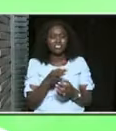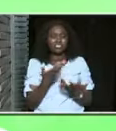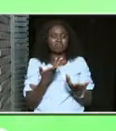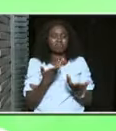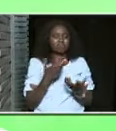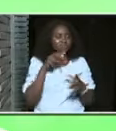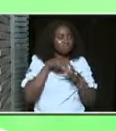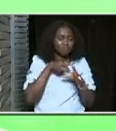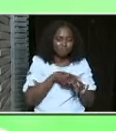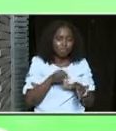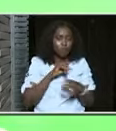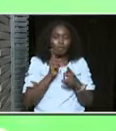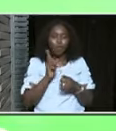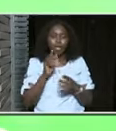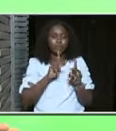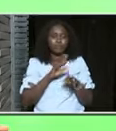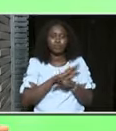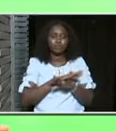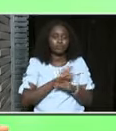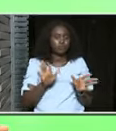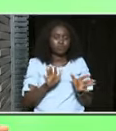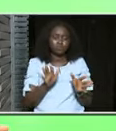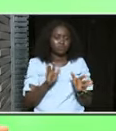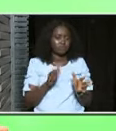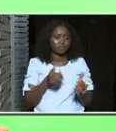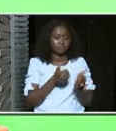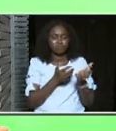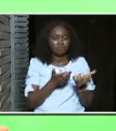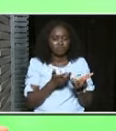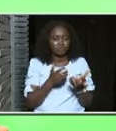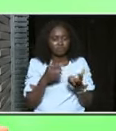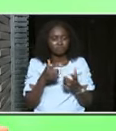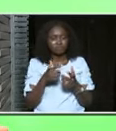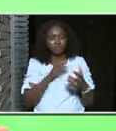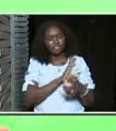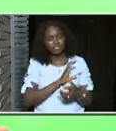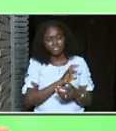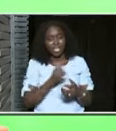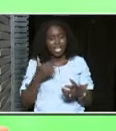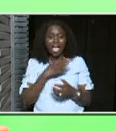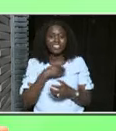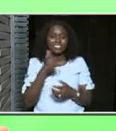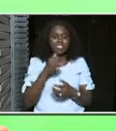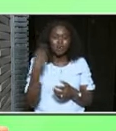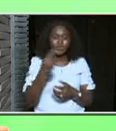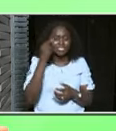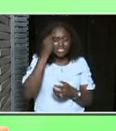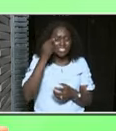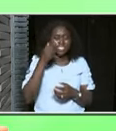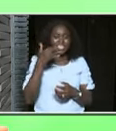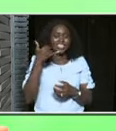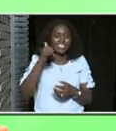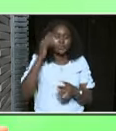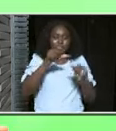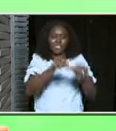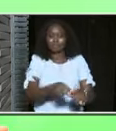where people don't observe fair character. They And they always will think they'll be there forever.